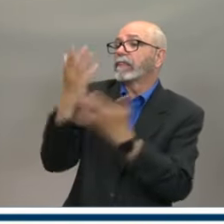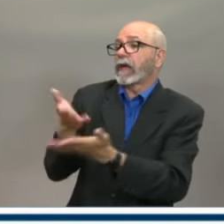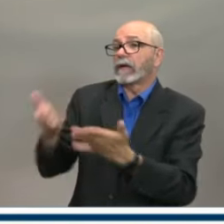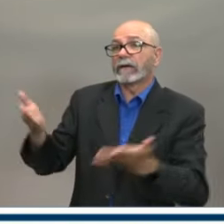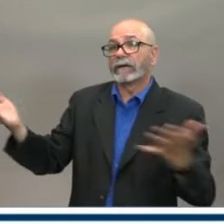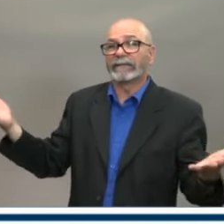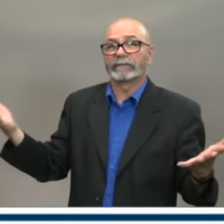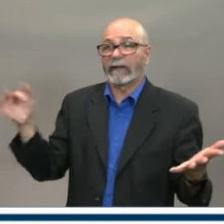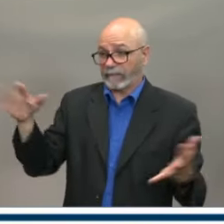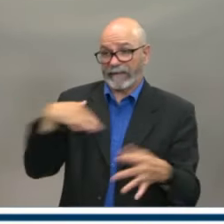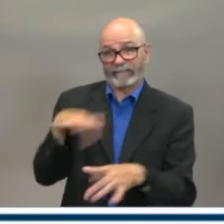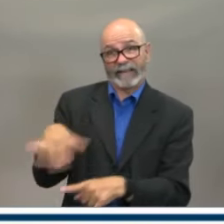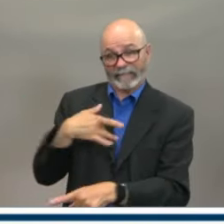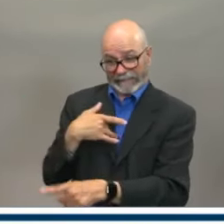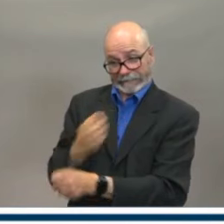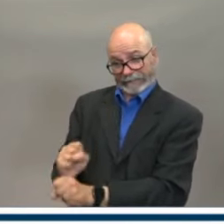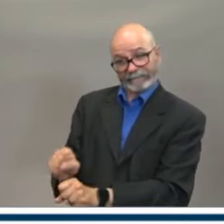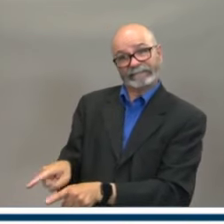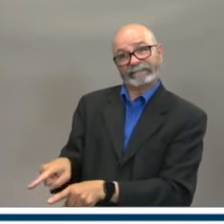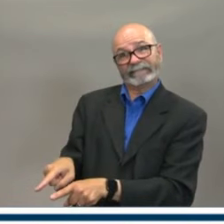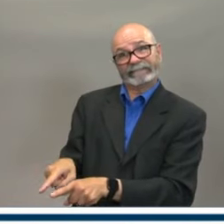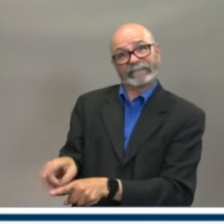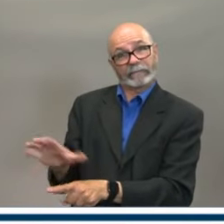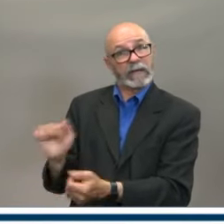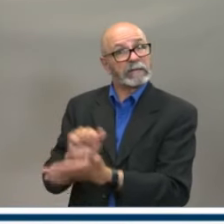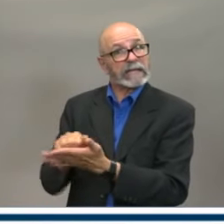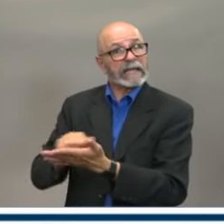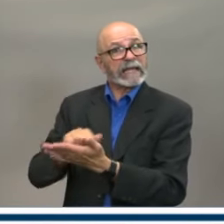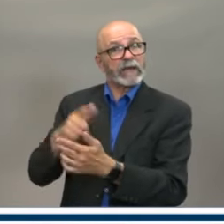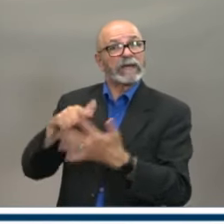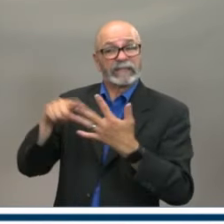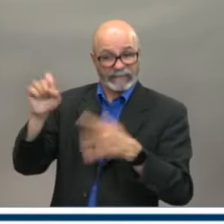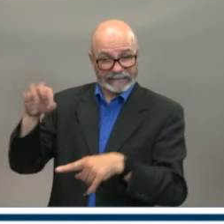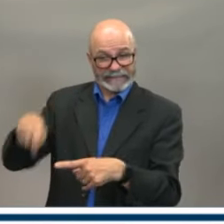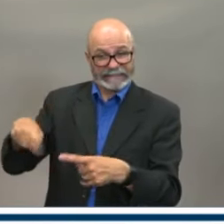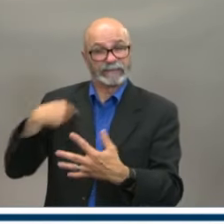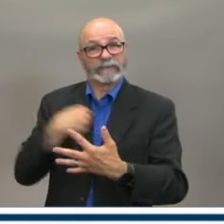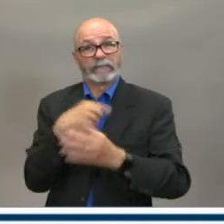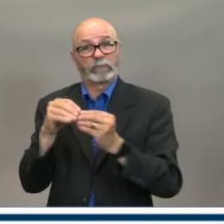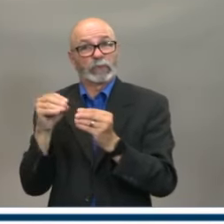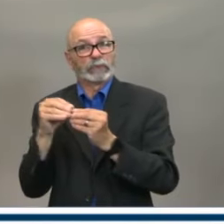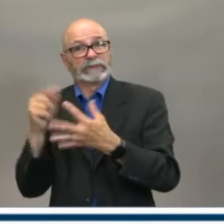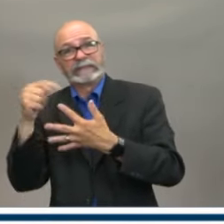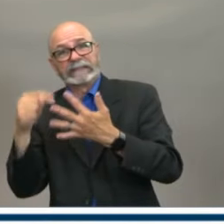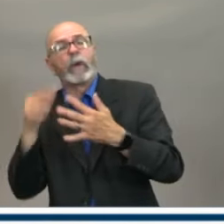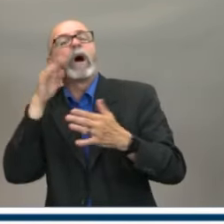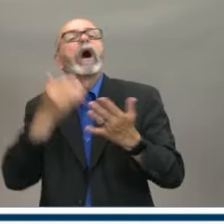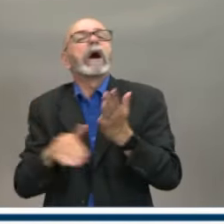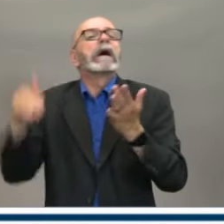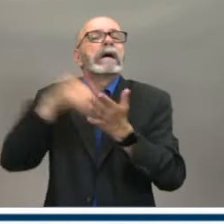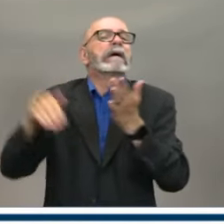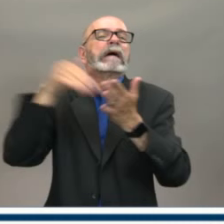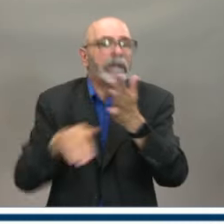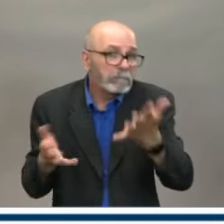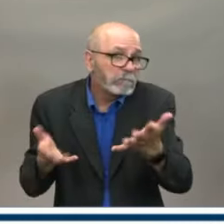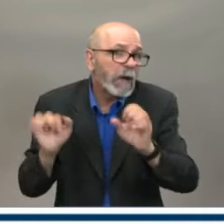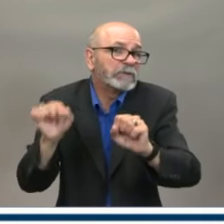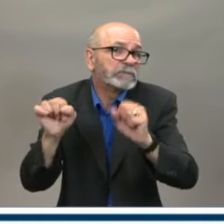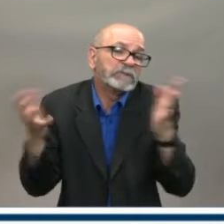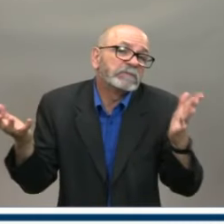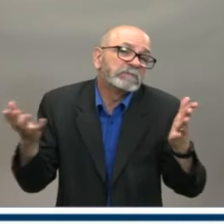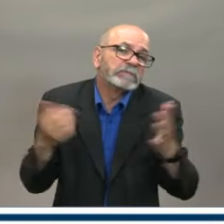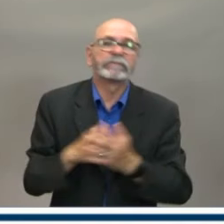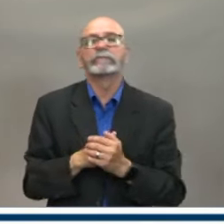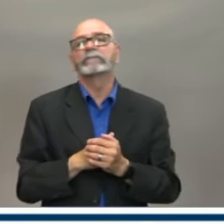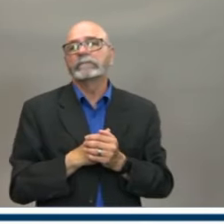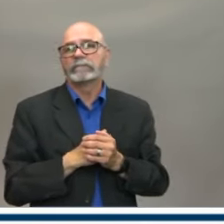safely be sterilized and reused if necessary. Evan, do you have a follow-up? Yes, I have a follow-up for Dr. Strang